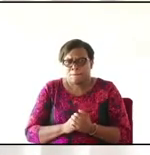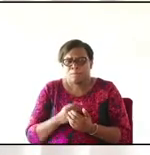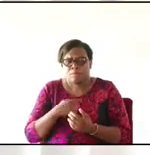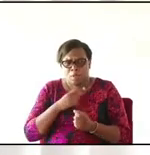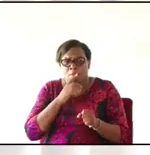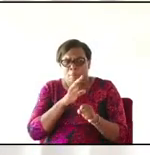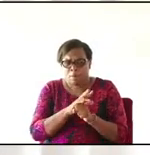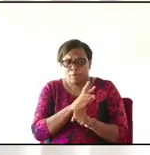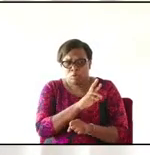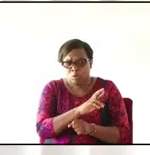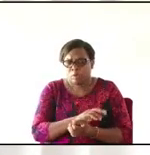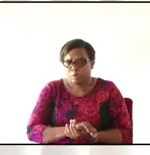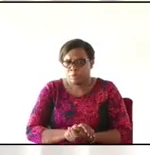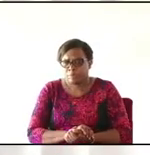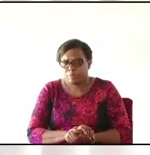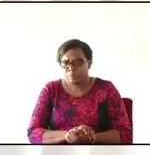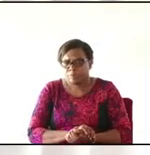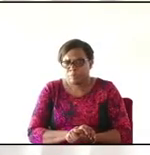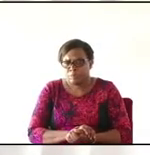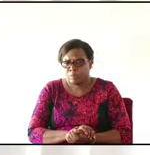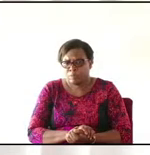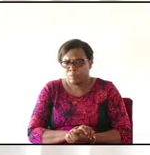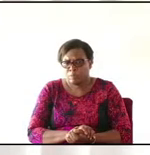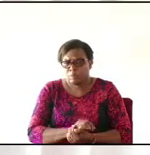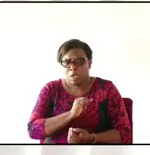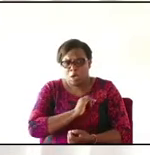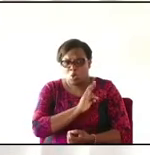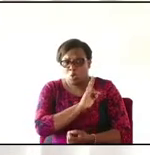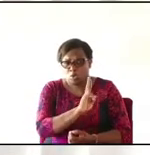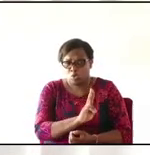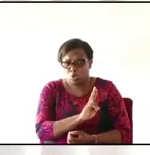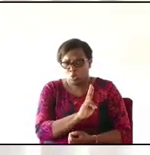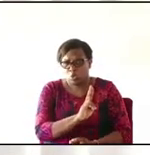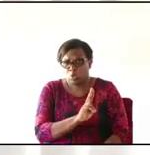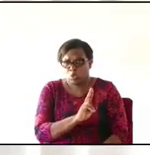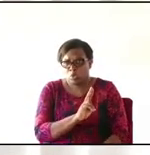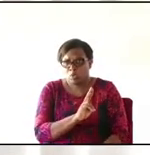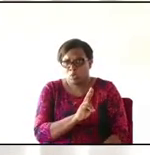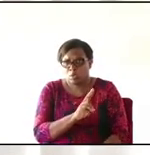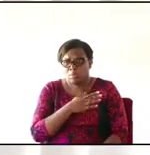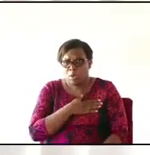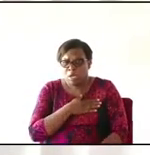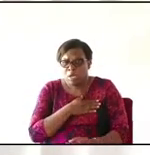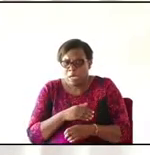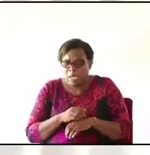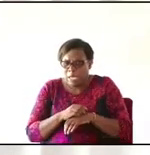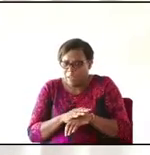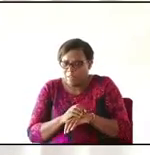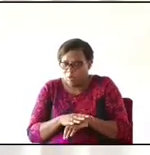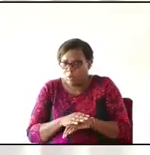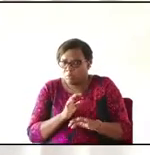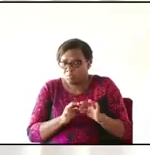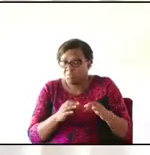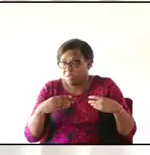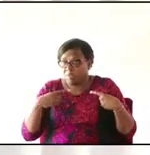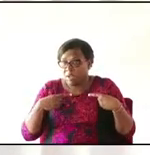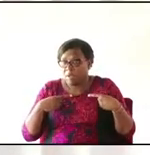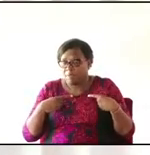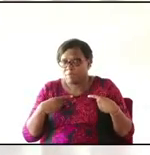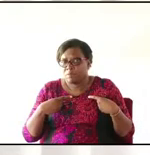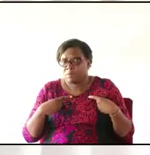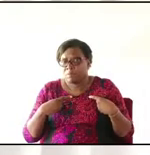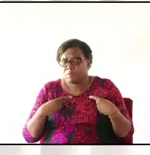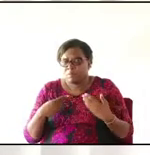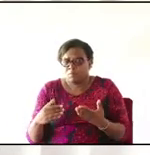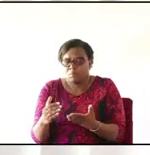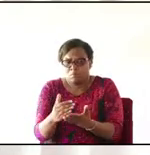her that I would use my influence, if I had any, to raise